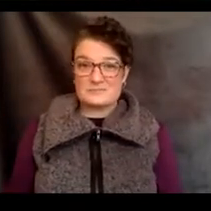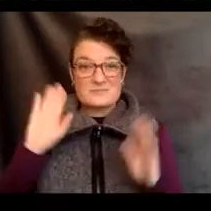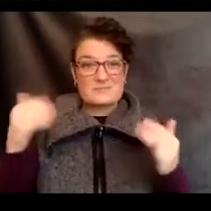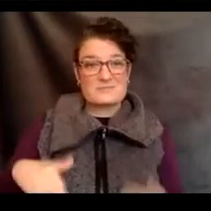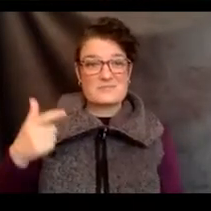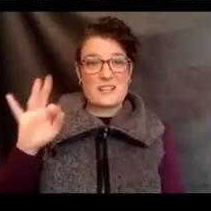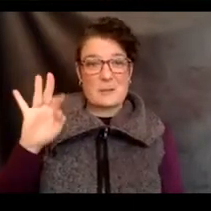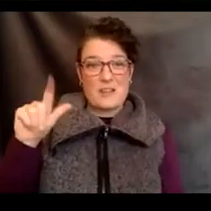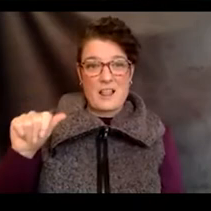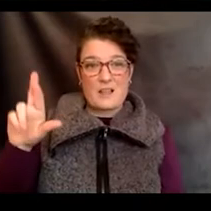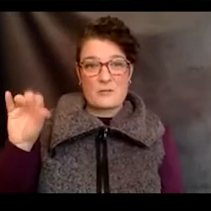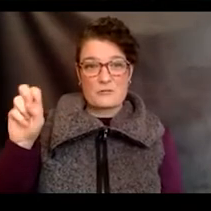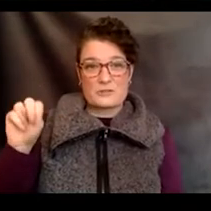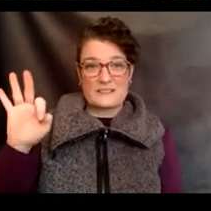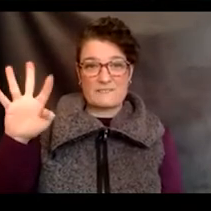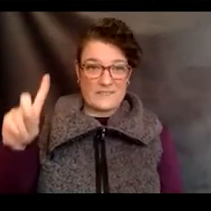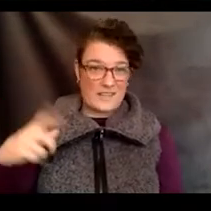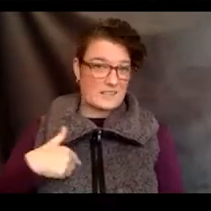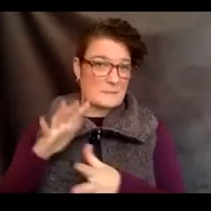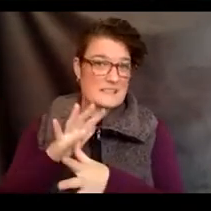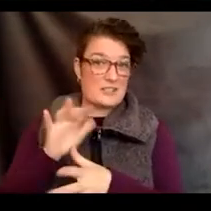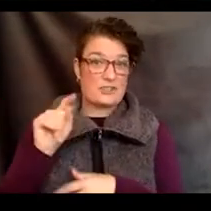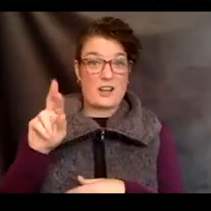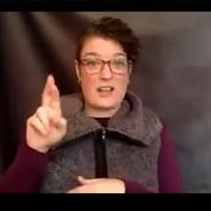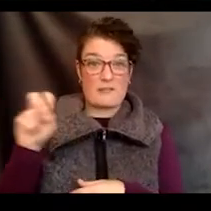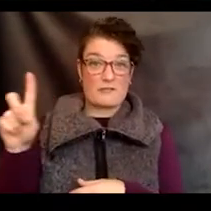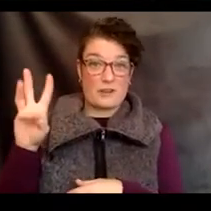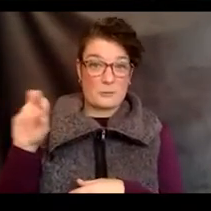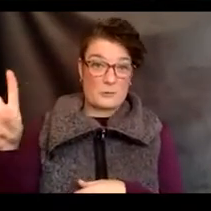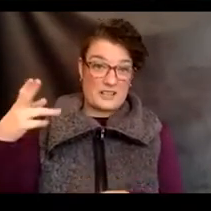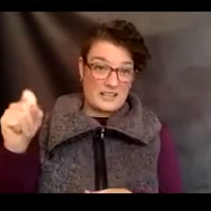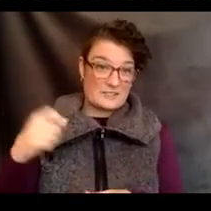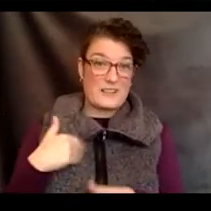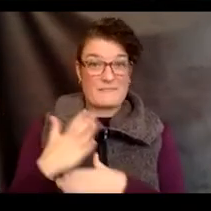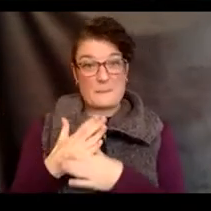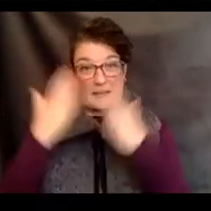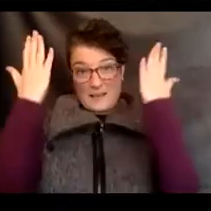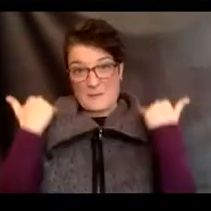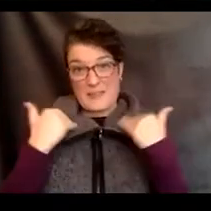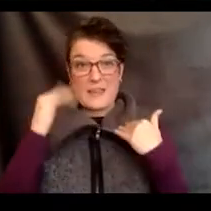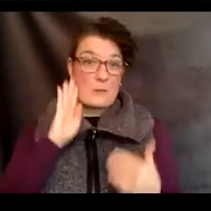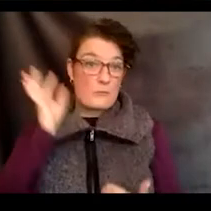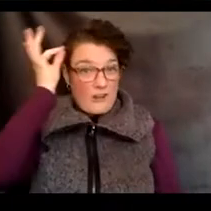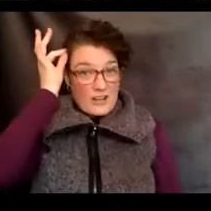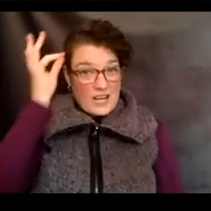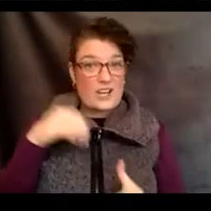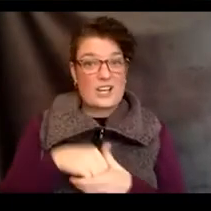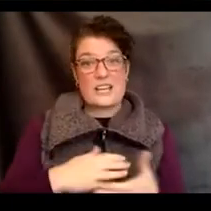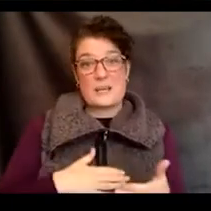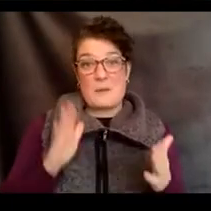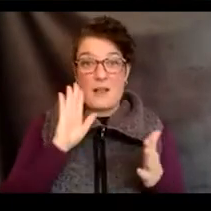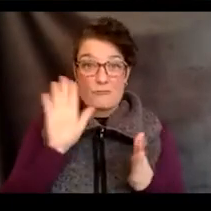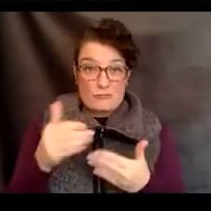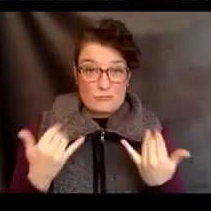I'm a senior at Redwood High School, and I have medium length brown hair, and I'm in my room right